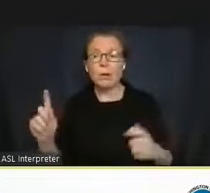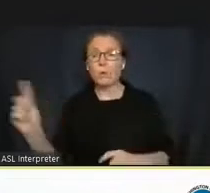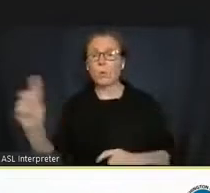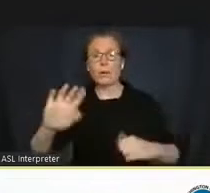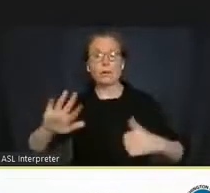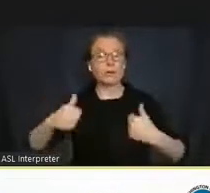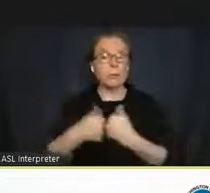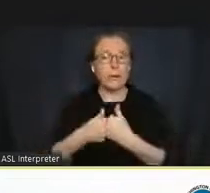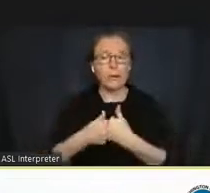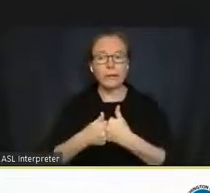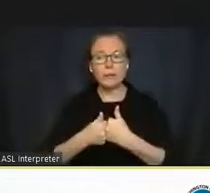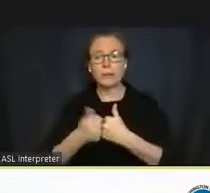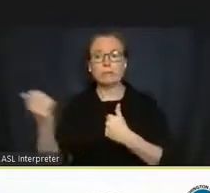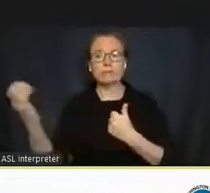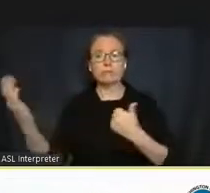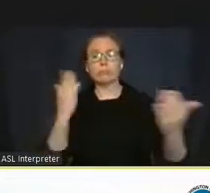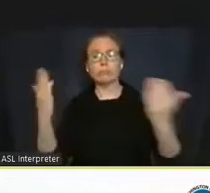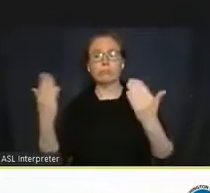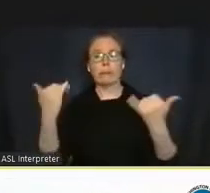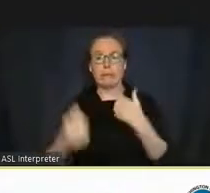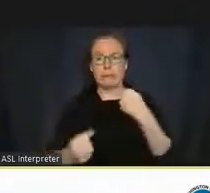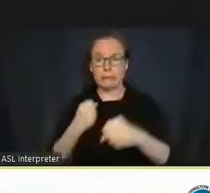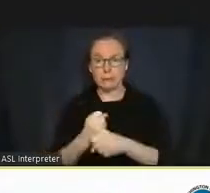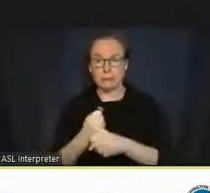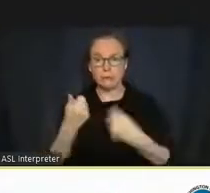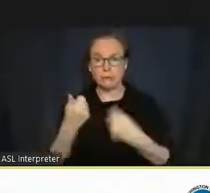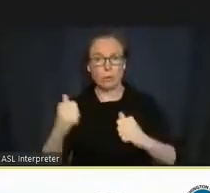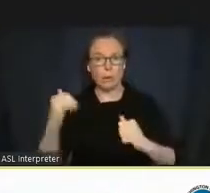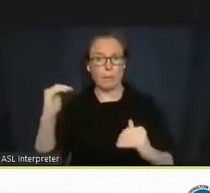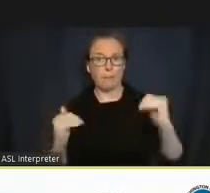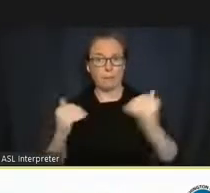budget. Next slide, please.